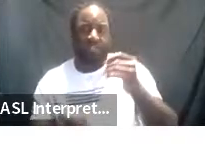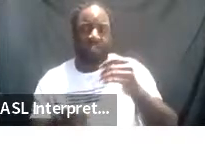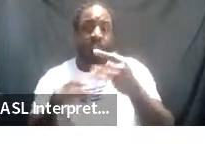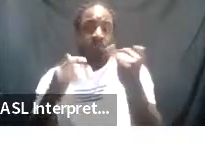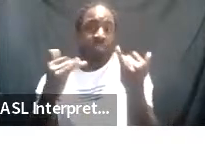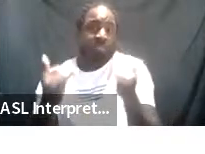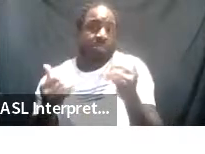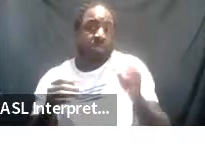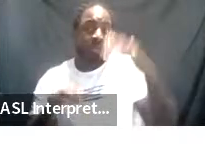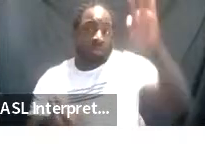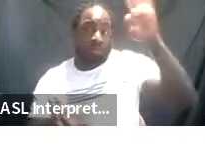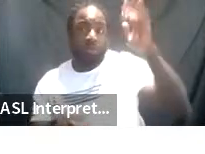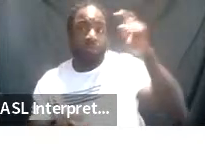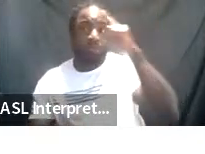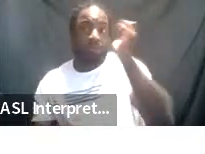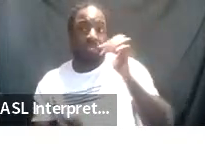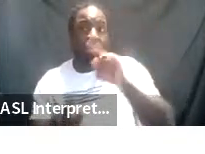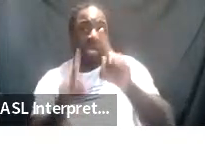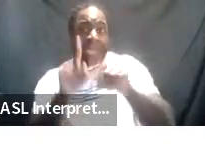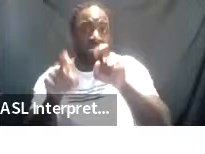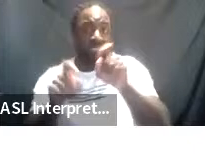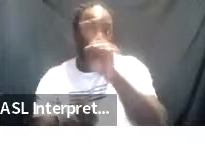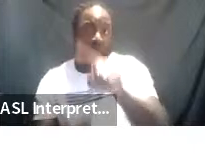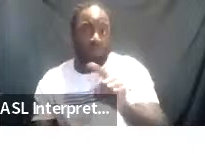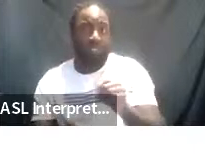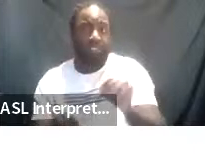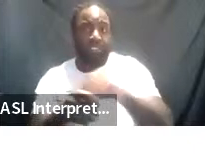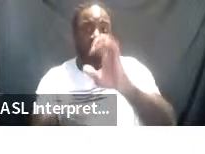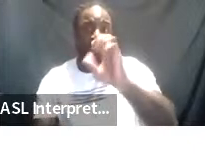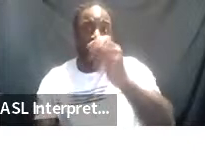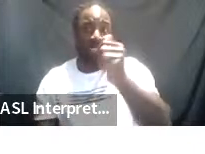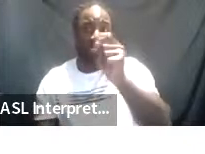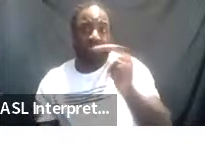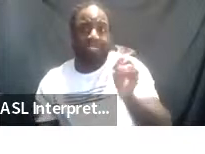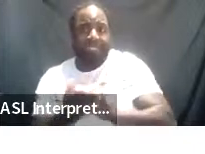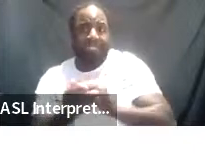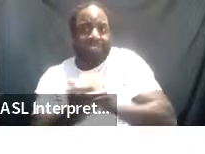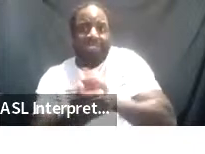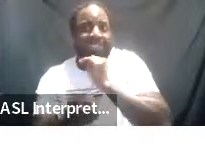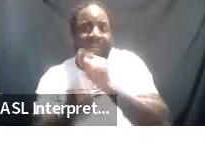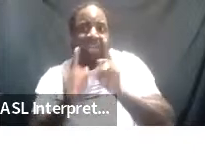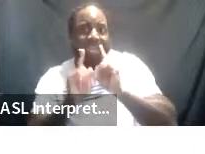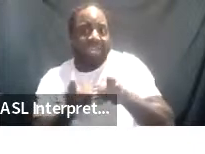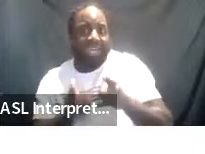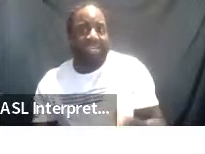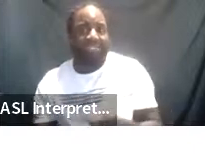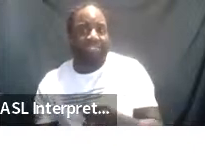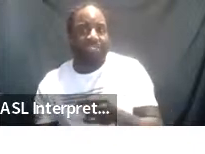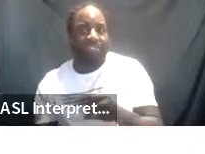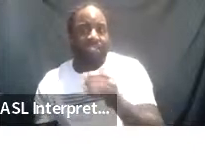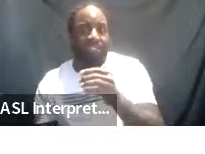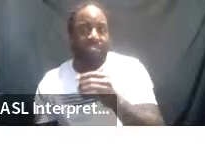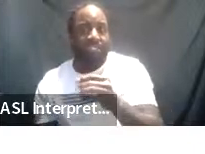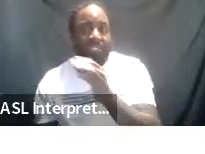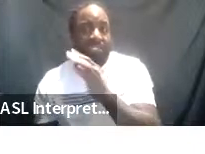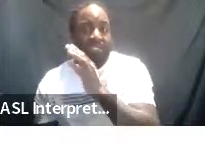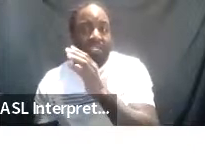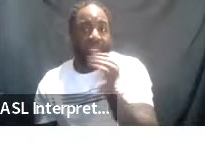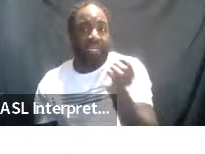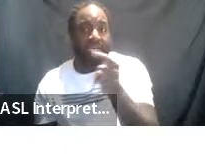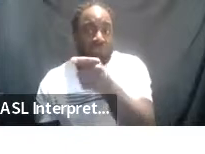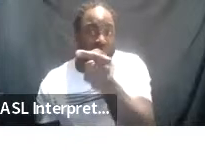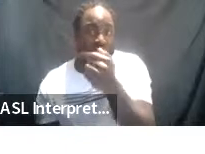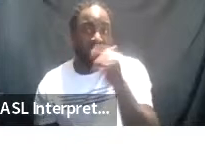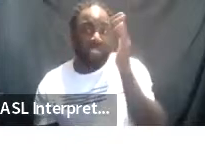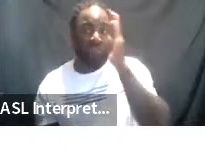I had asked questions in the chat that I really wanted to get an answer to. But, and you had said at the outset you would be alternating between